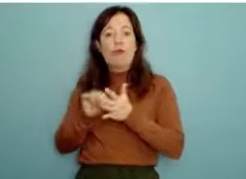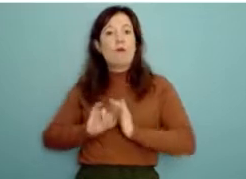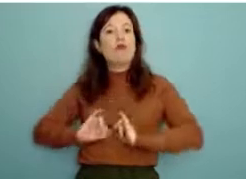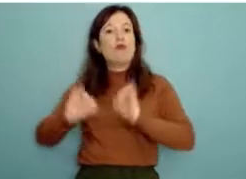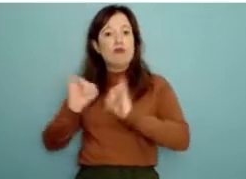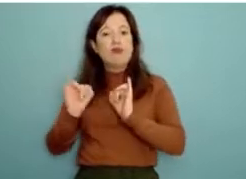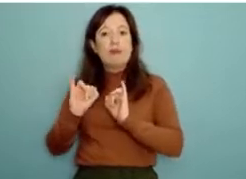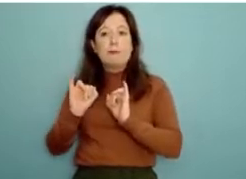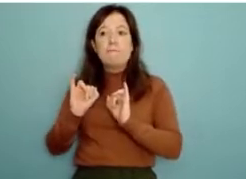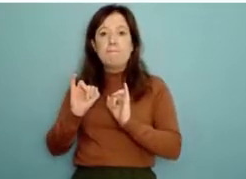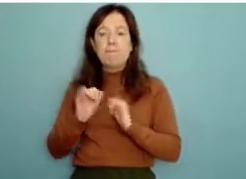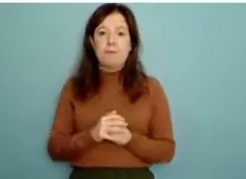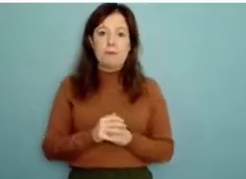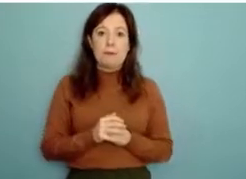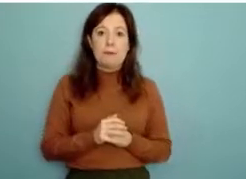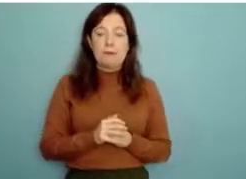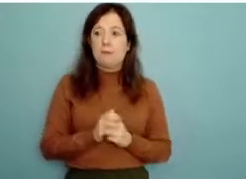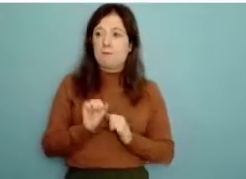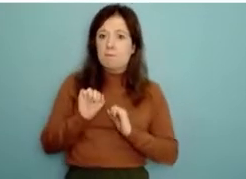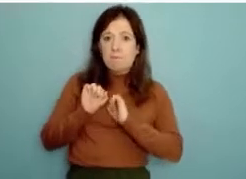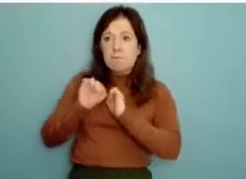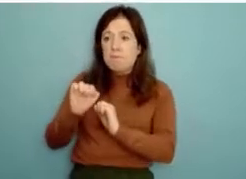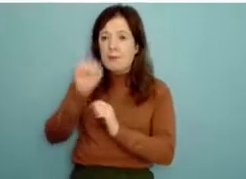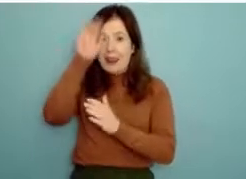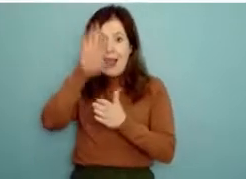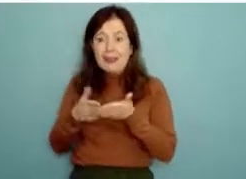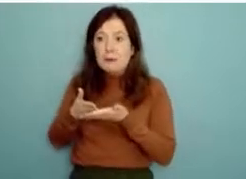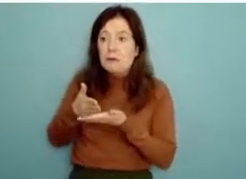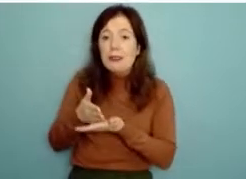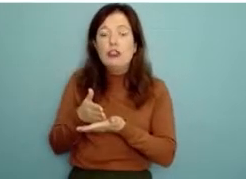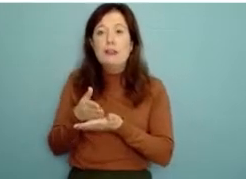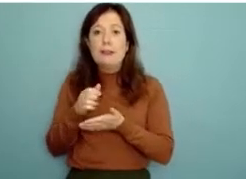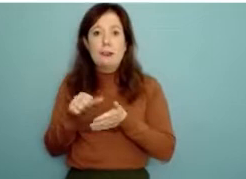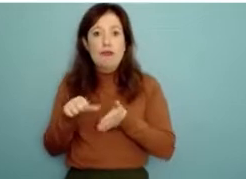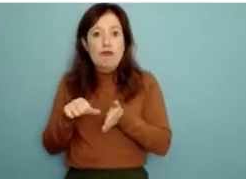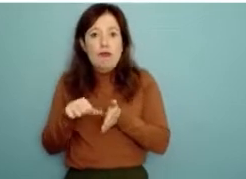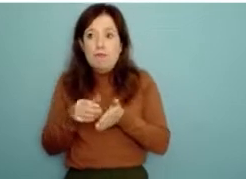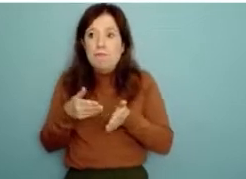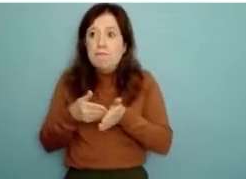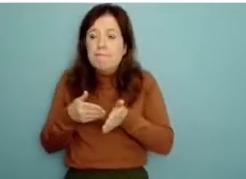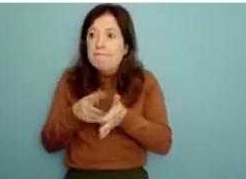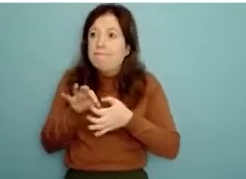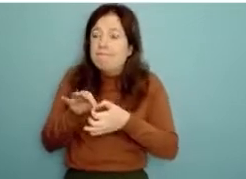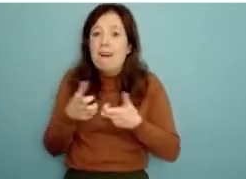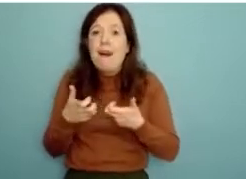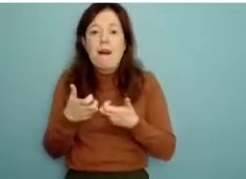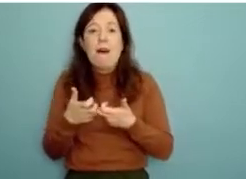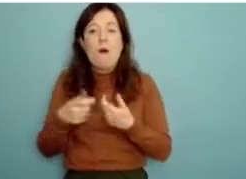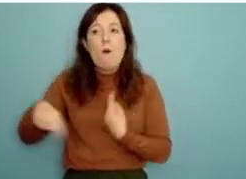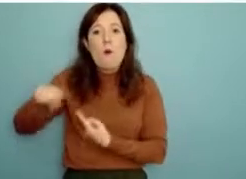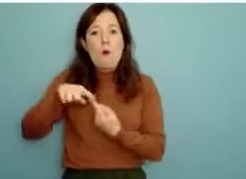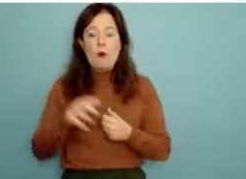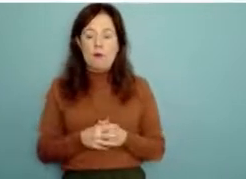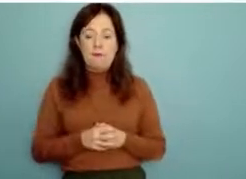think about what their experiences are and what are the challenges of working with this particular client group. So if we can